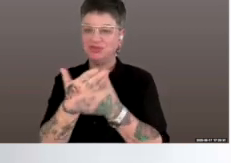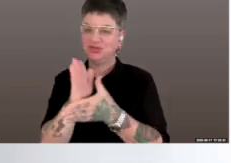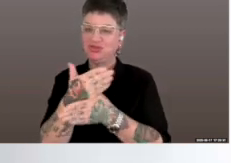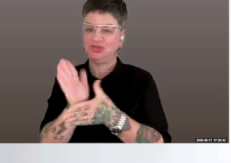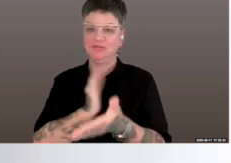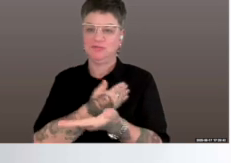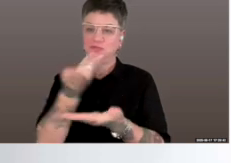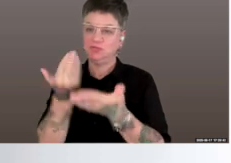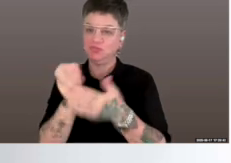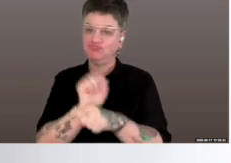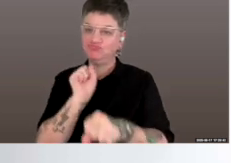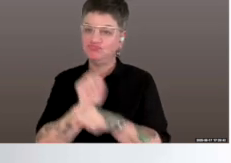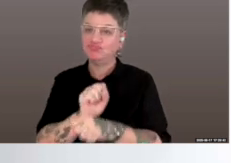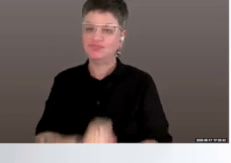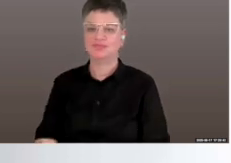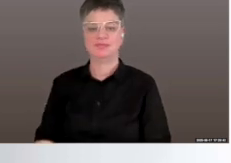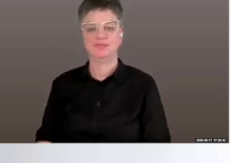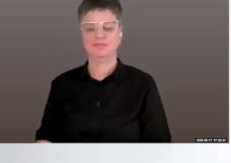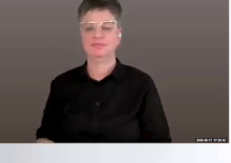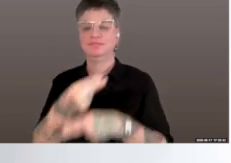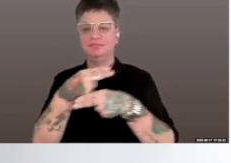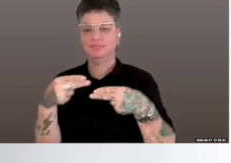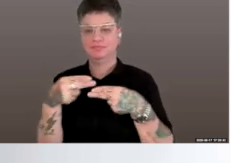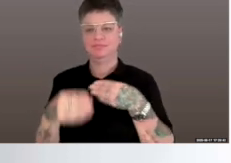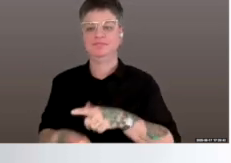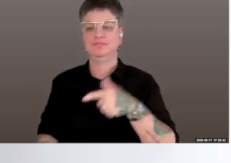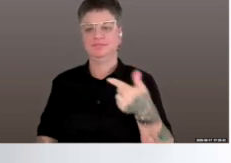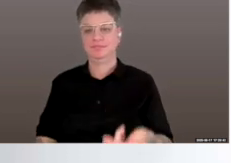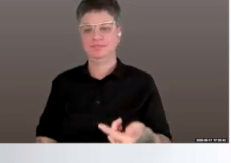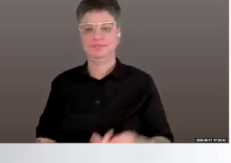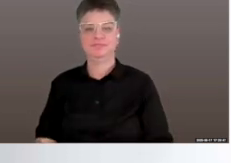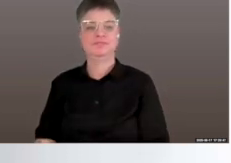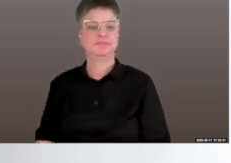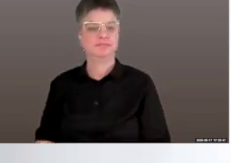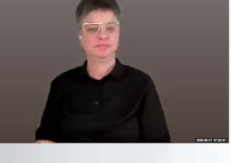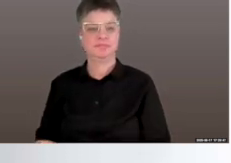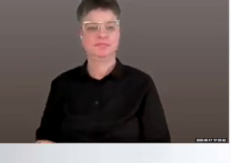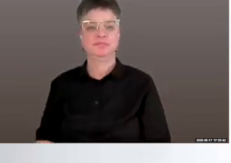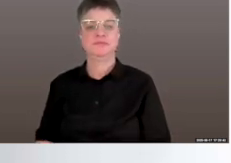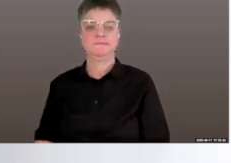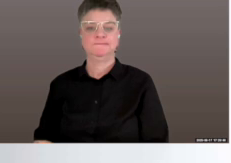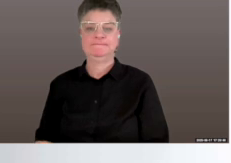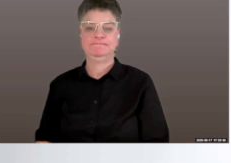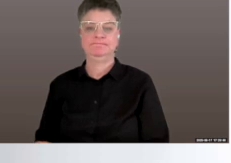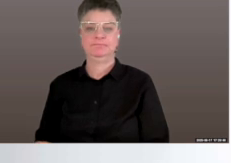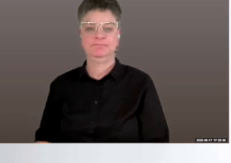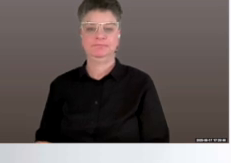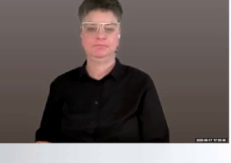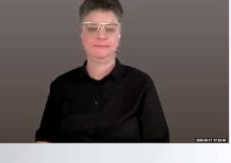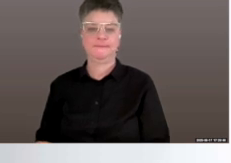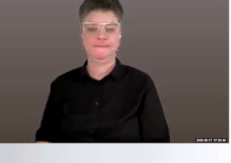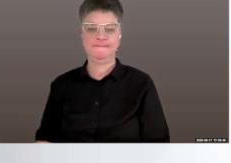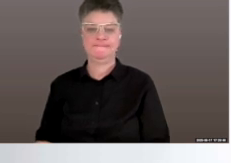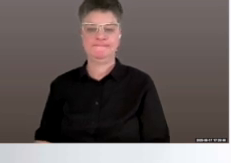completed. This includes Agricultural Worker Van Pools Pilot Project, Car Sharing and